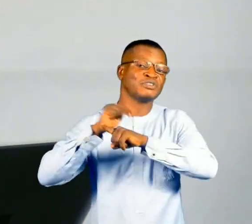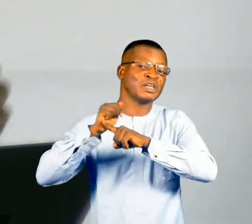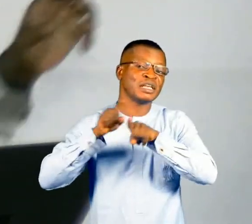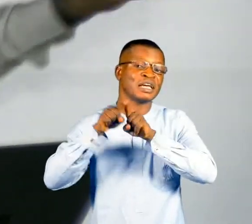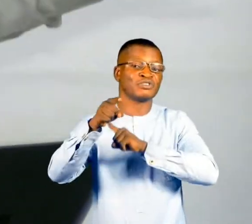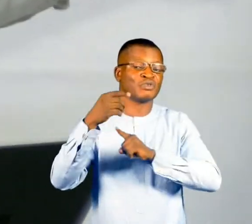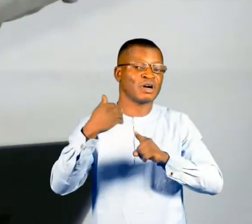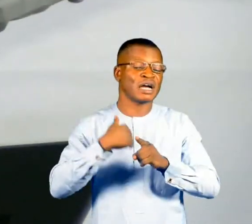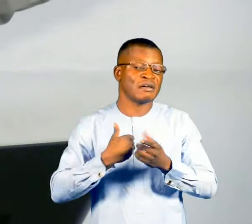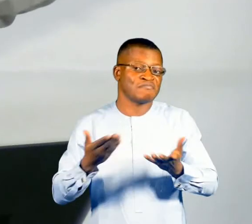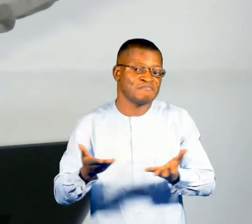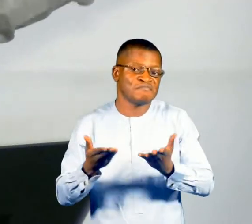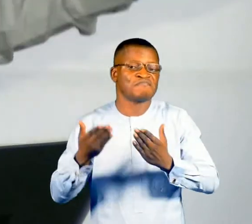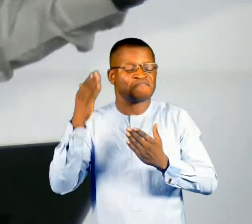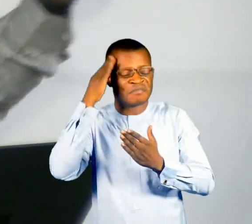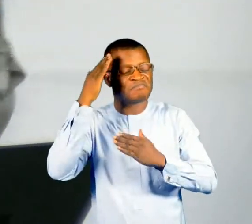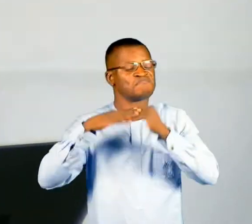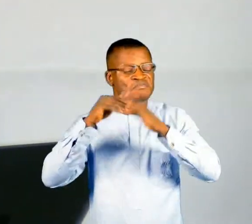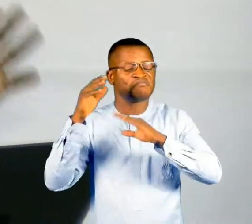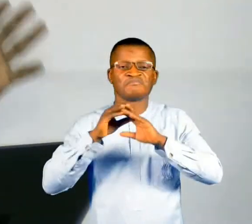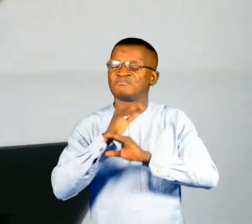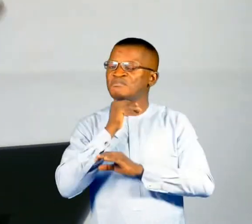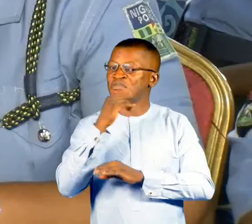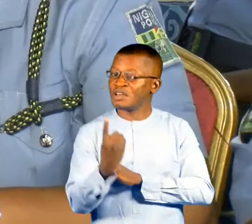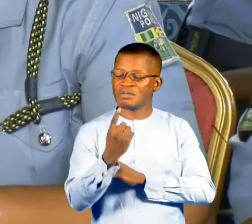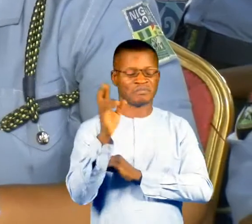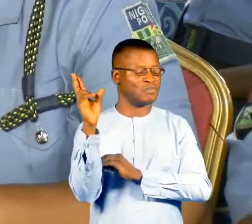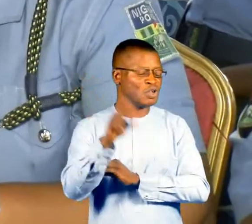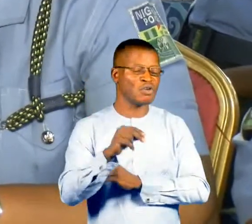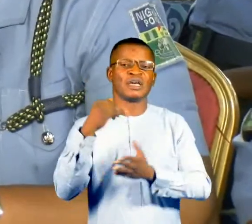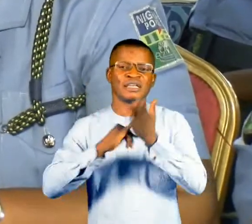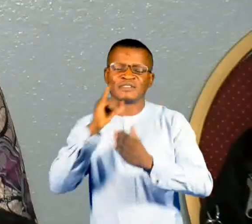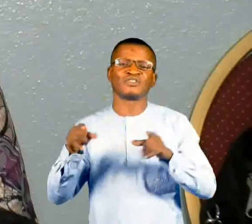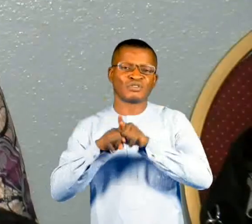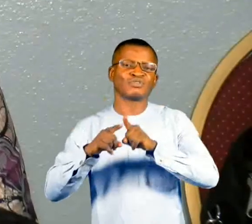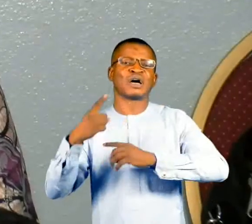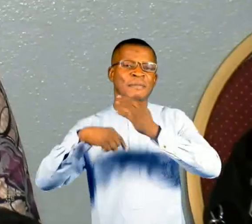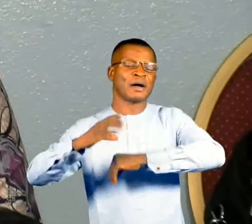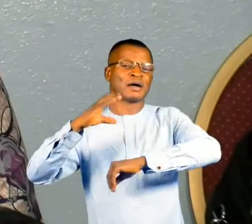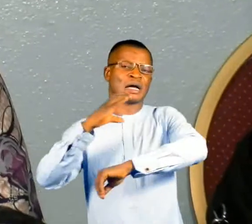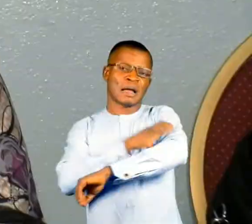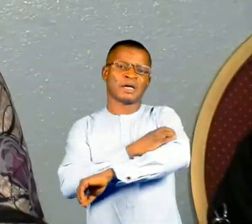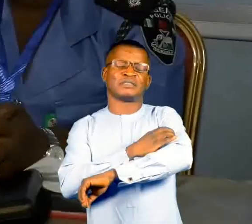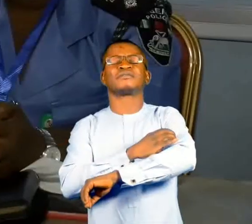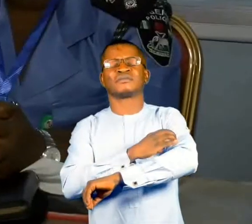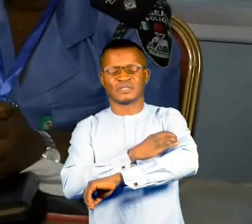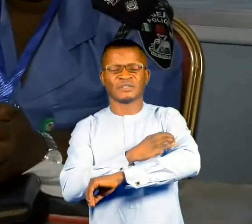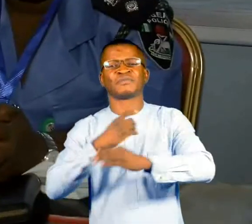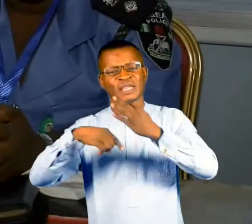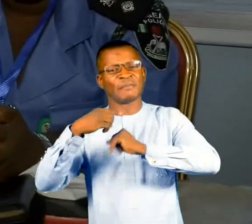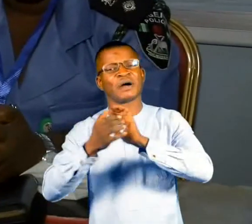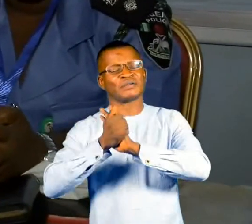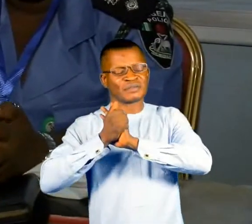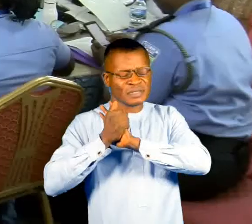knowledge-based training like you have there, knowledge building. It is not just about knowledge building, but it is also about capacity. It is